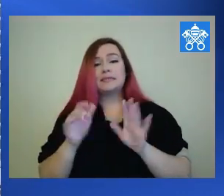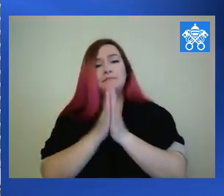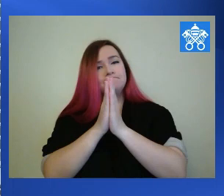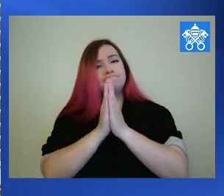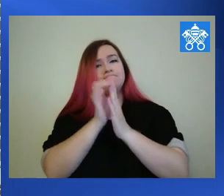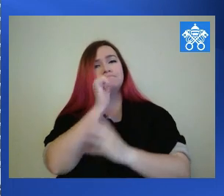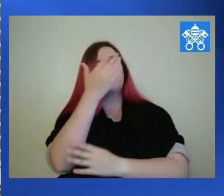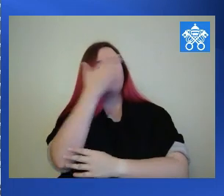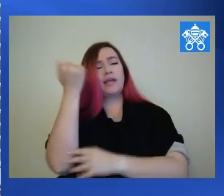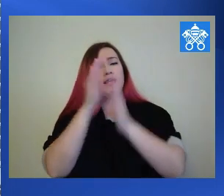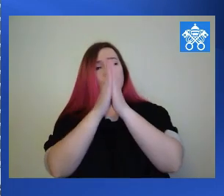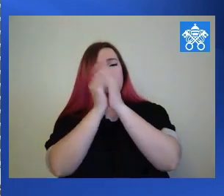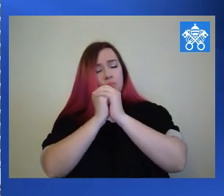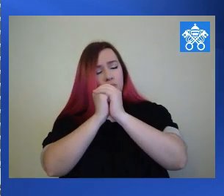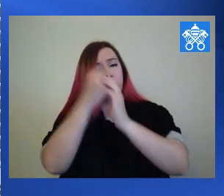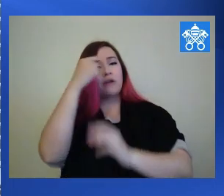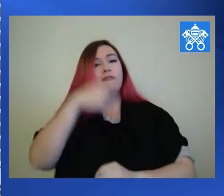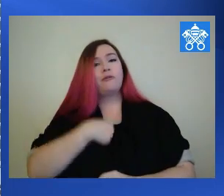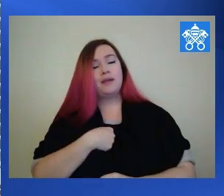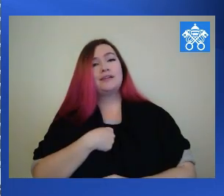Please do not forget to pray for me.